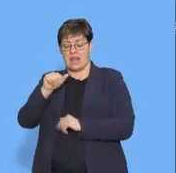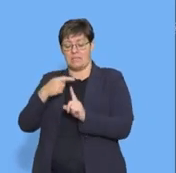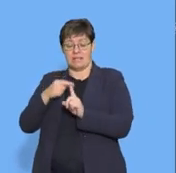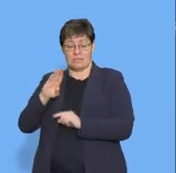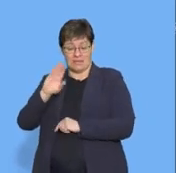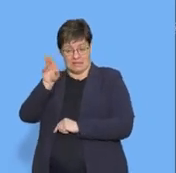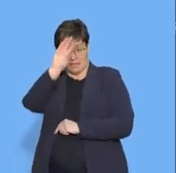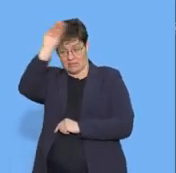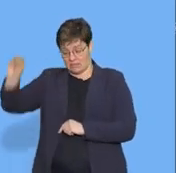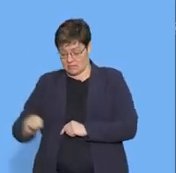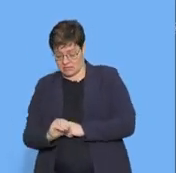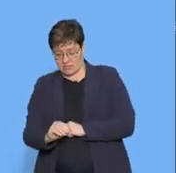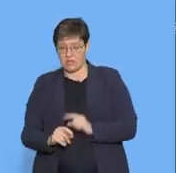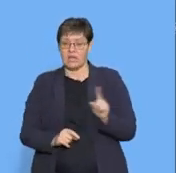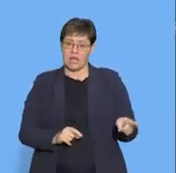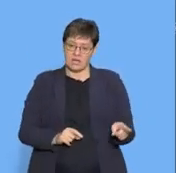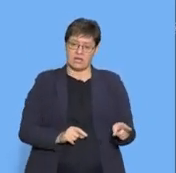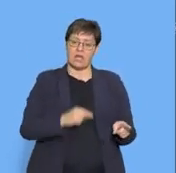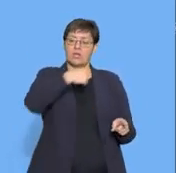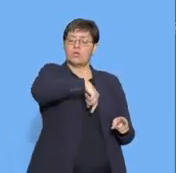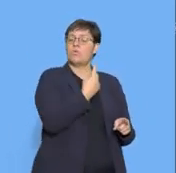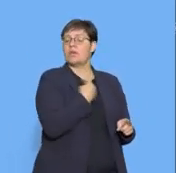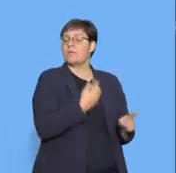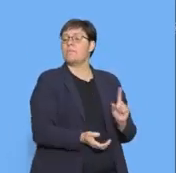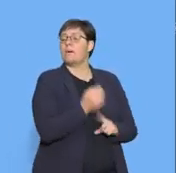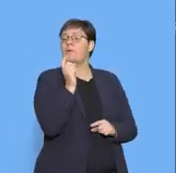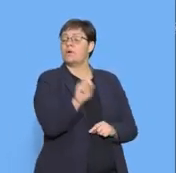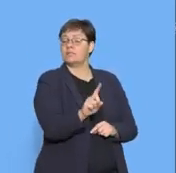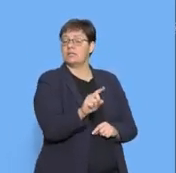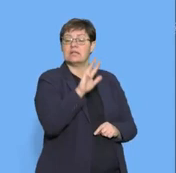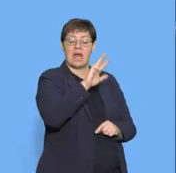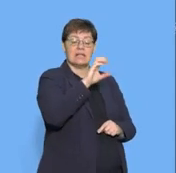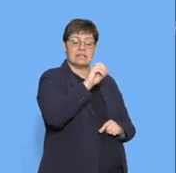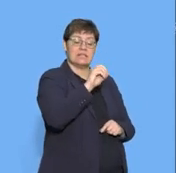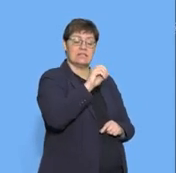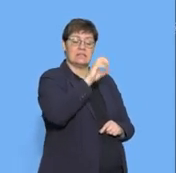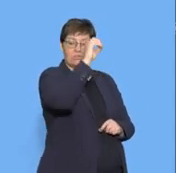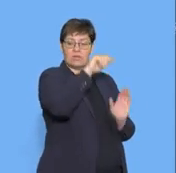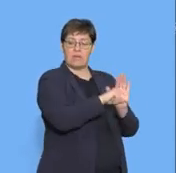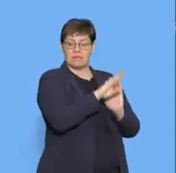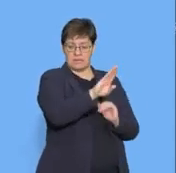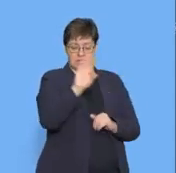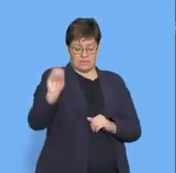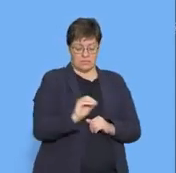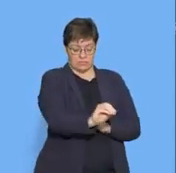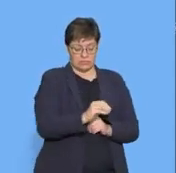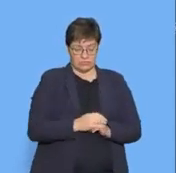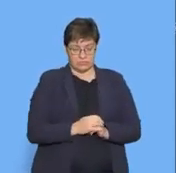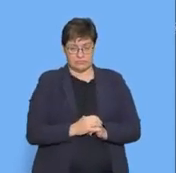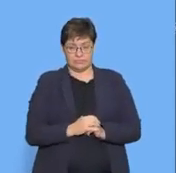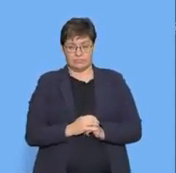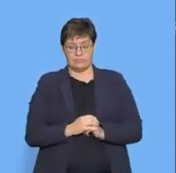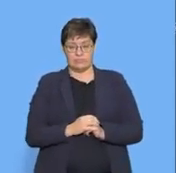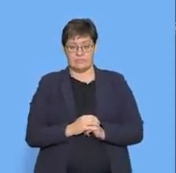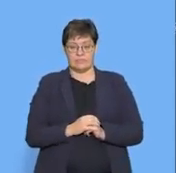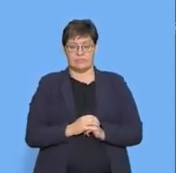was our previous slide. We had that answer. And sine of Q1, and Q1, remember, we found it to be 90 minus B. So I'm going to